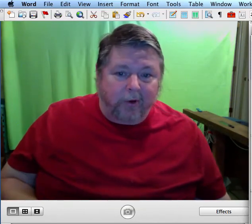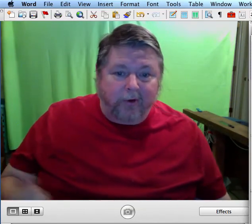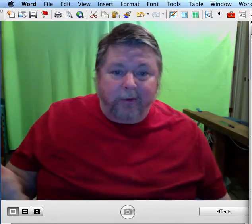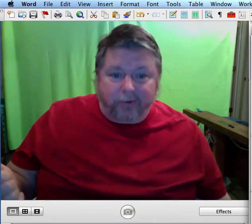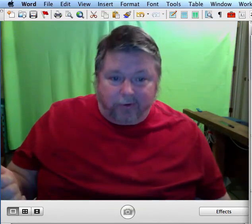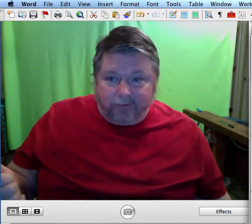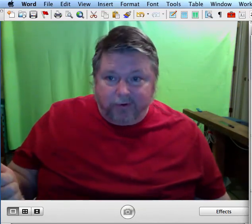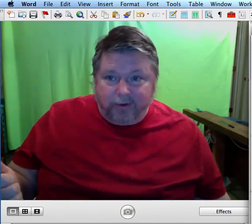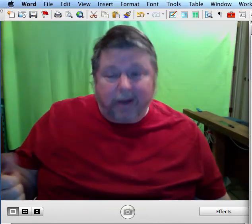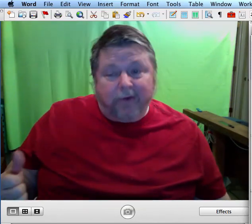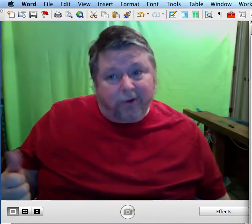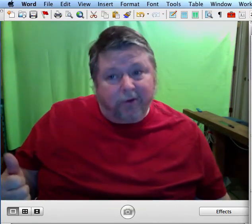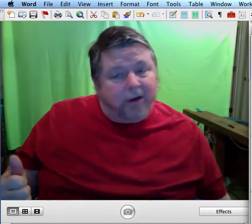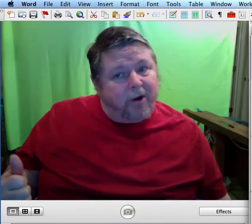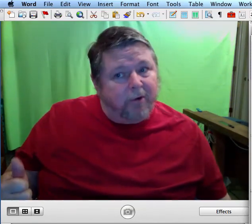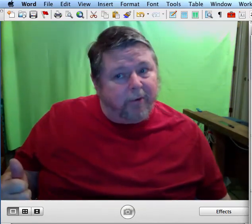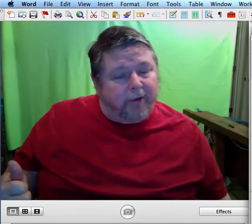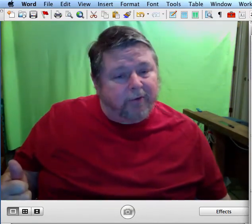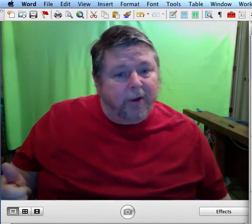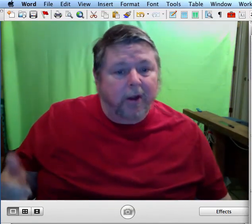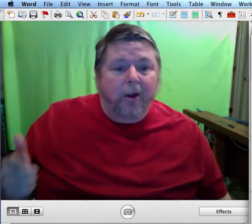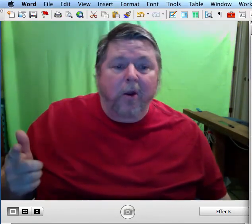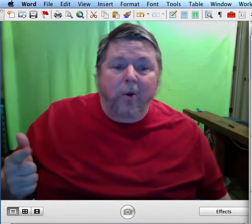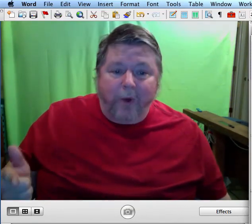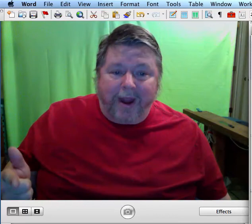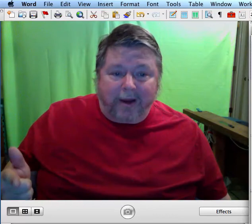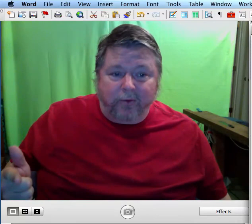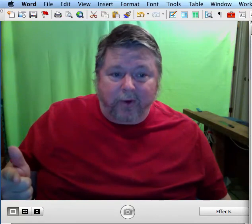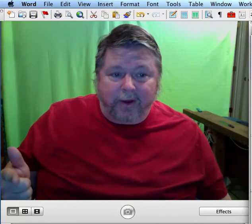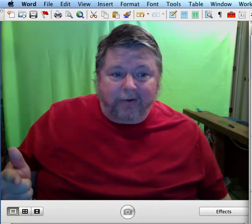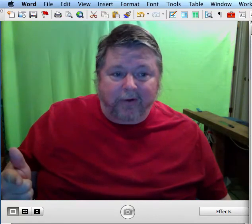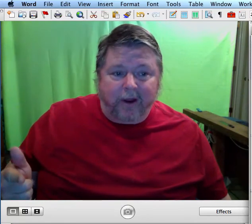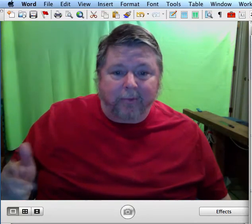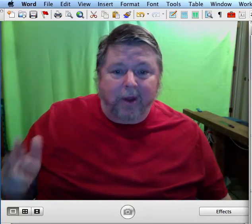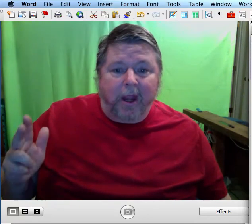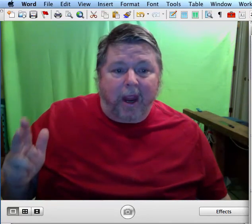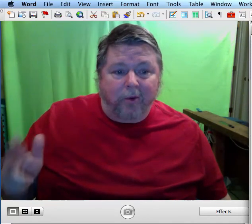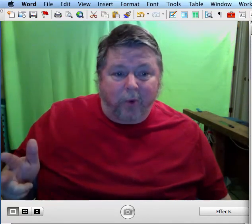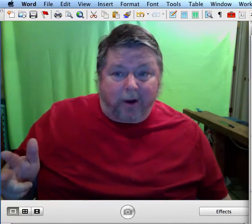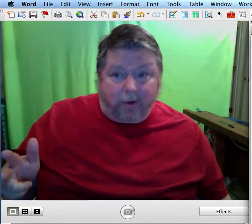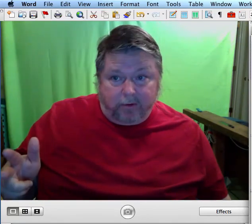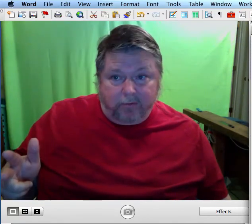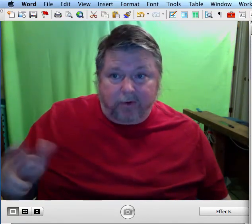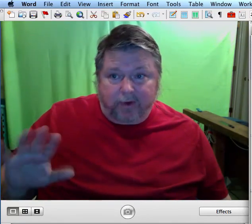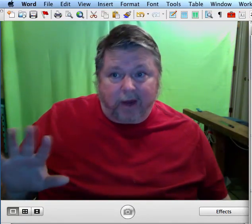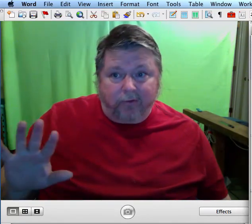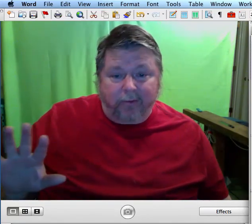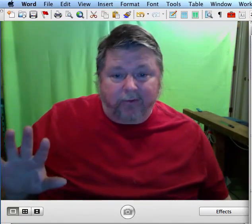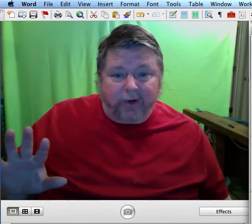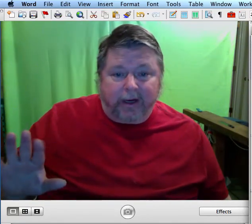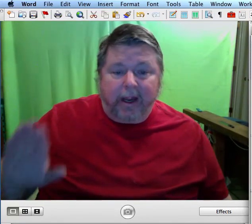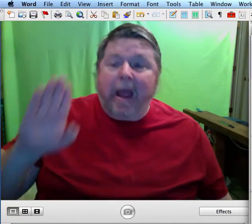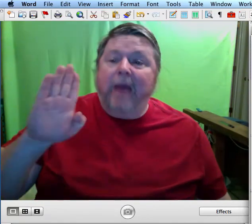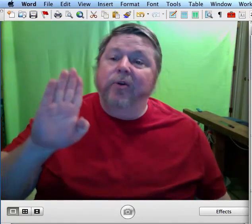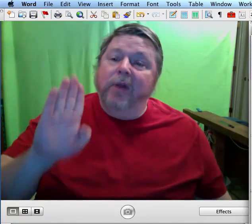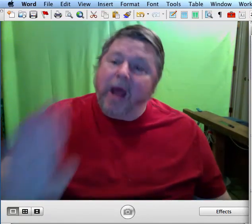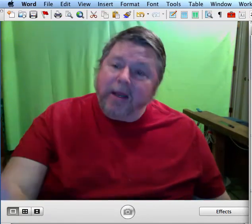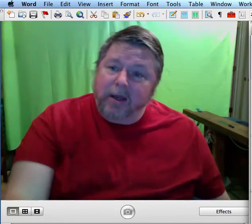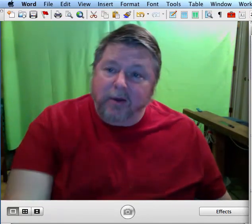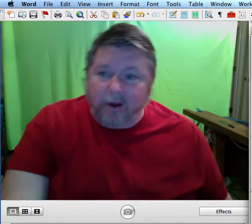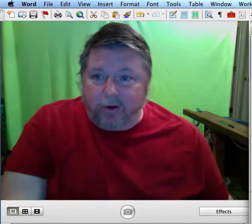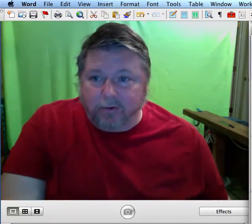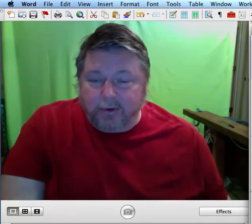So, who did you observe? Yes, I do need to know who it was. When, what are the dates and times and where? What's the actual name of the facility? I do